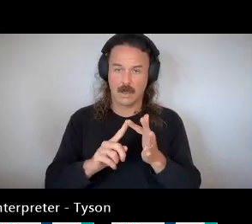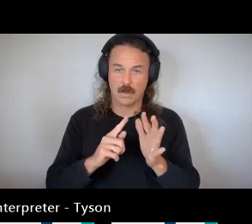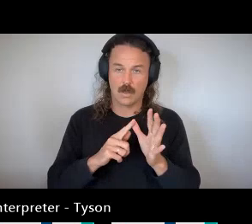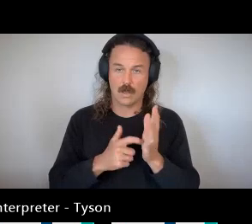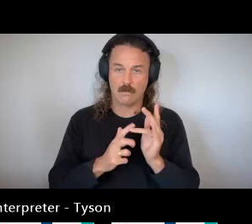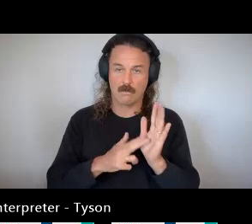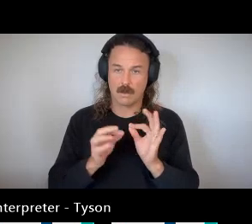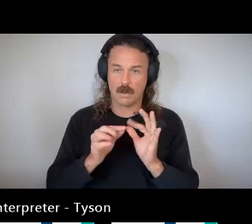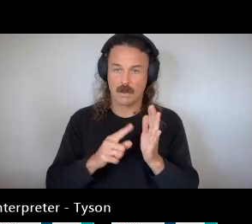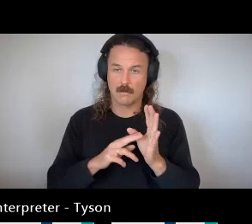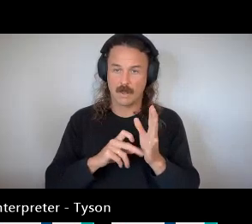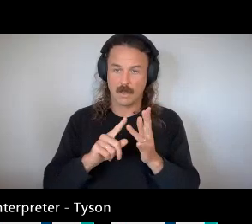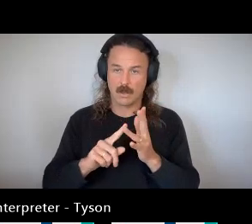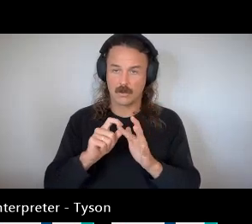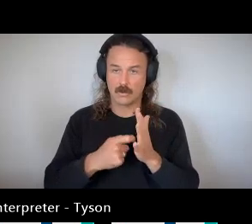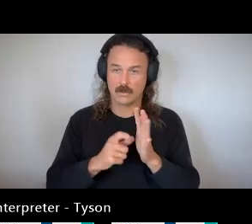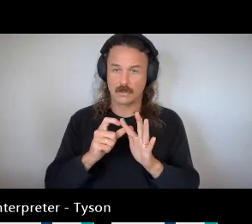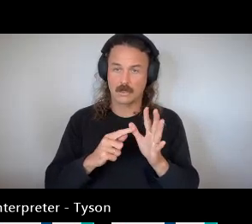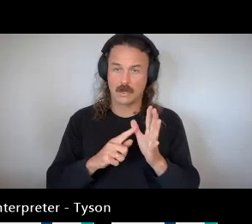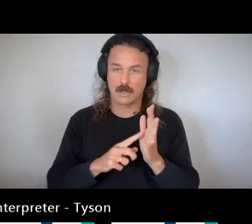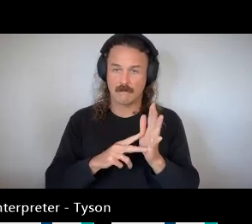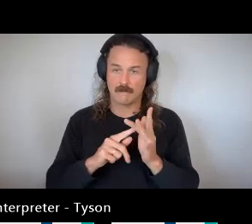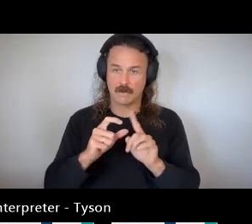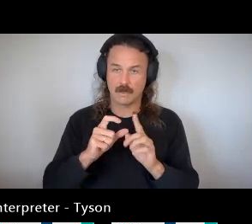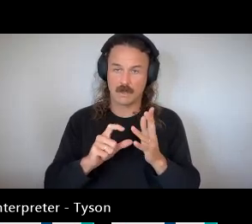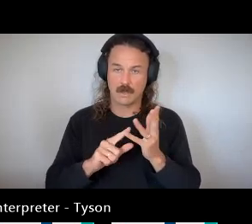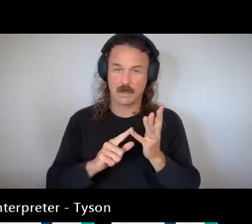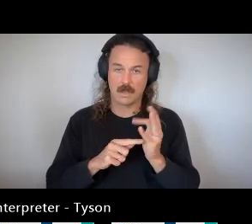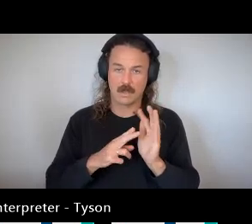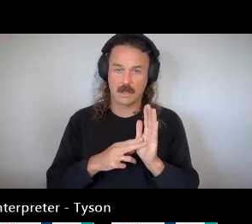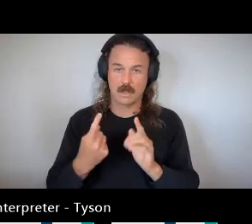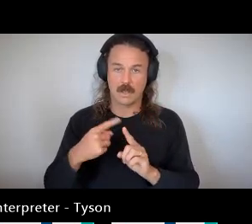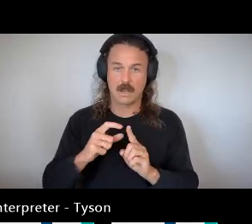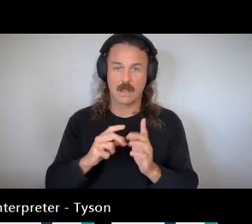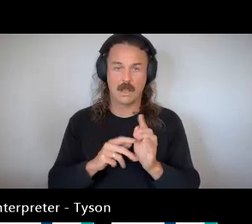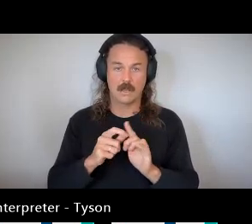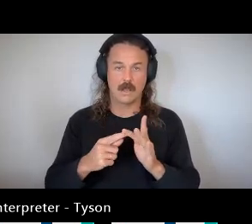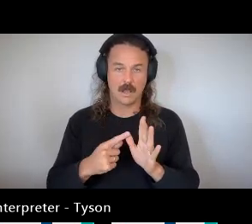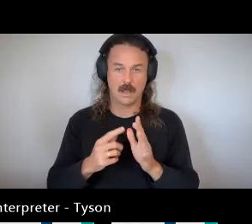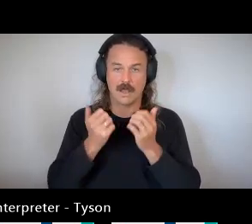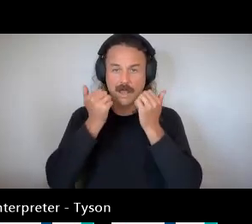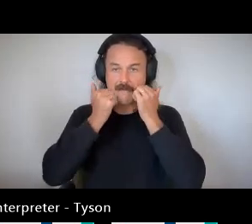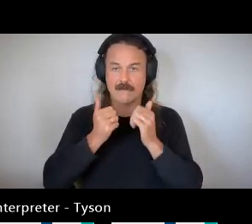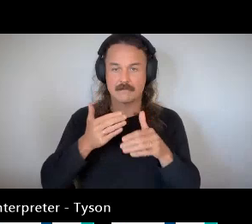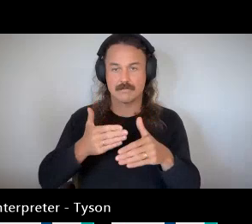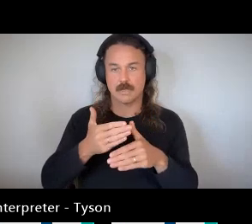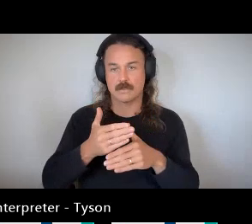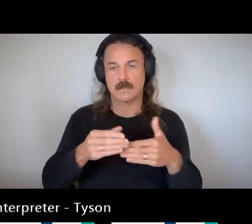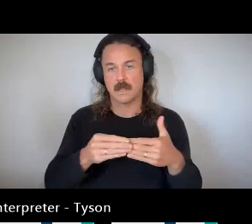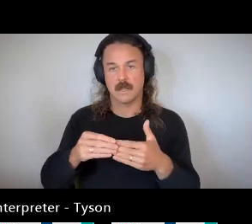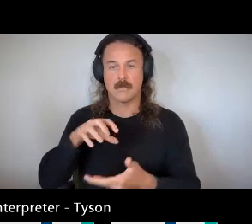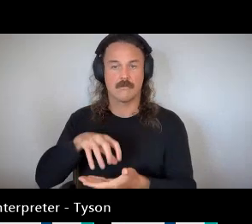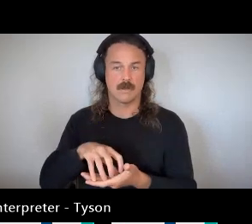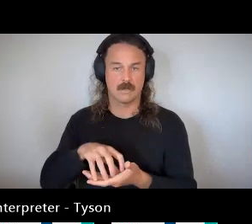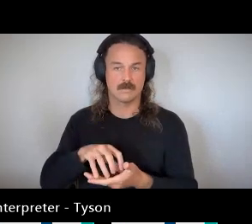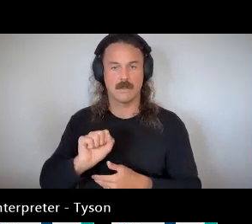the NDIA Evidence and Practice Leadership Branch for valuable discussions and support for the project.